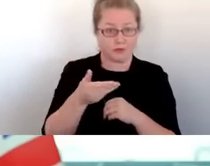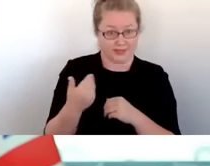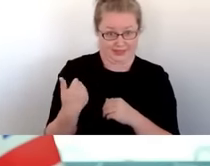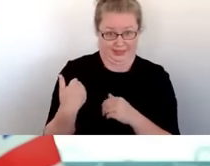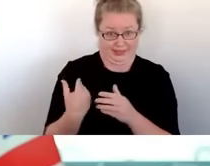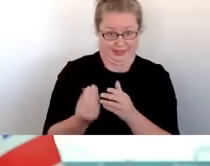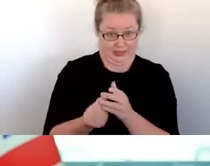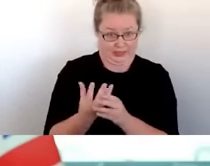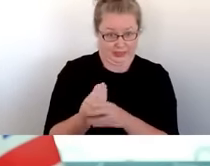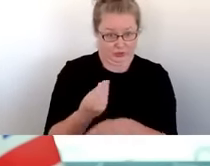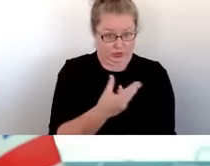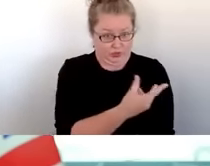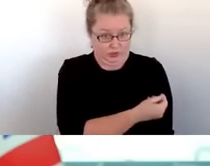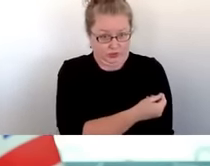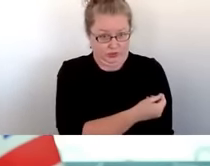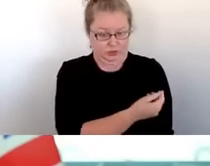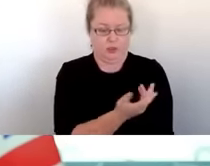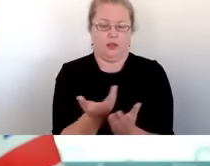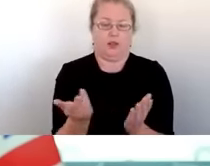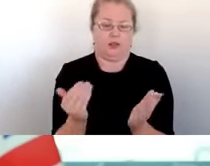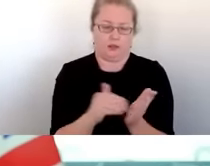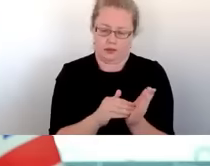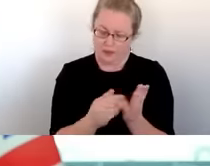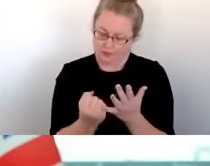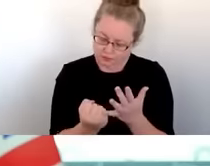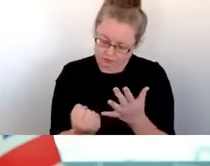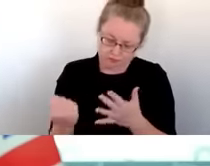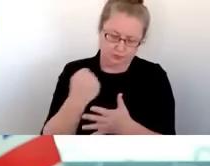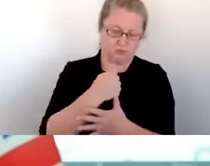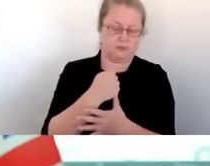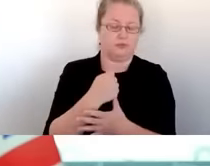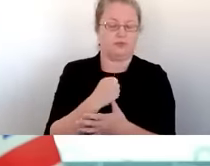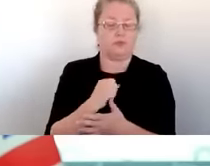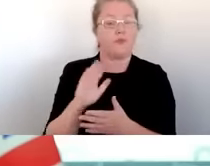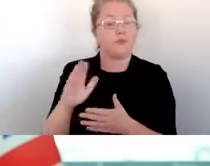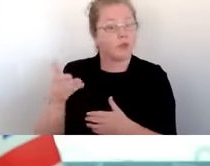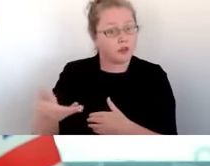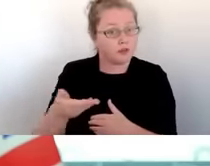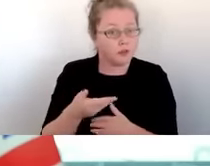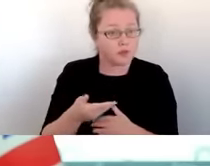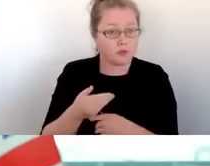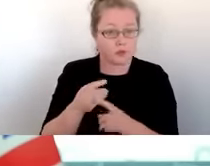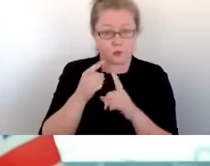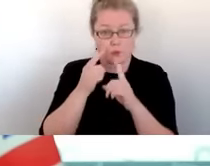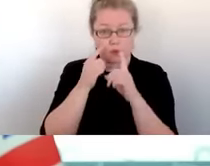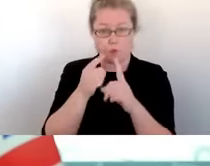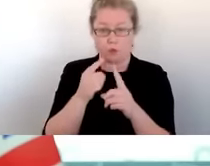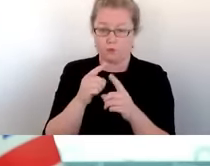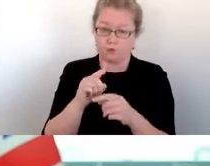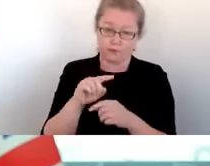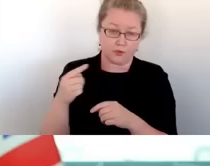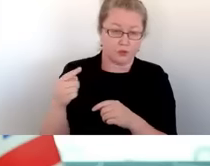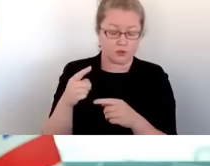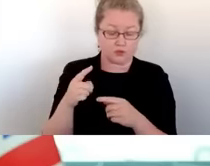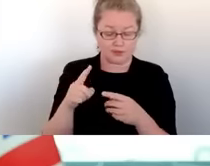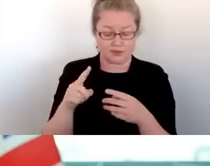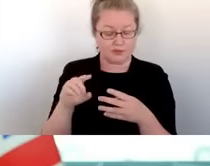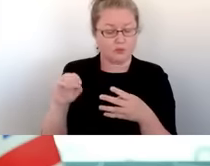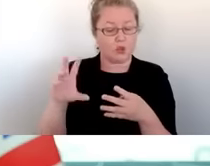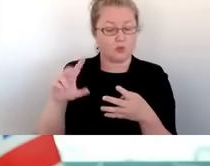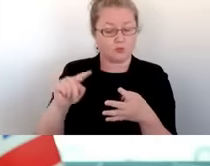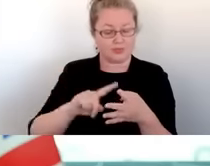for the spring booster campaign. As Dr. Henry has said, we are going to time their invites so they'll be the first on deck